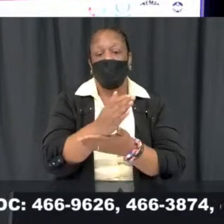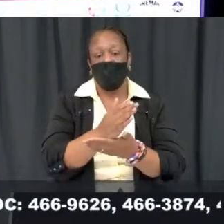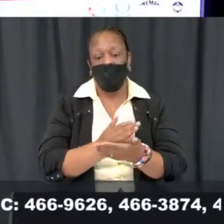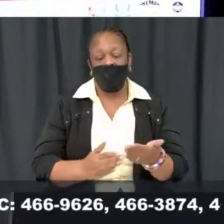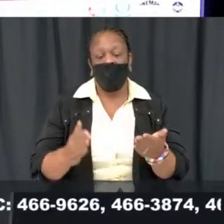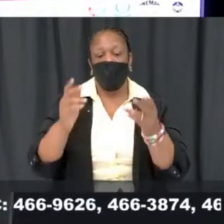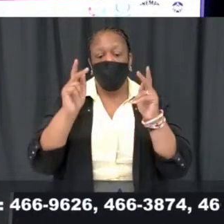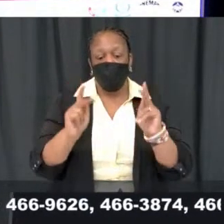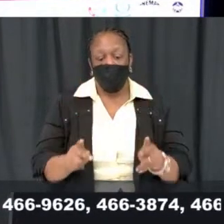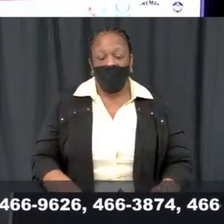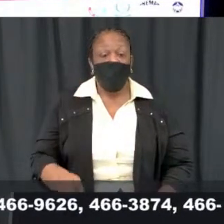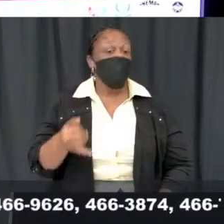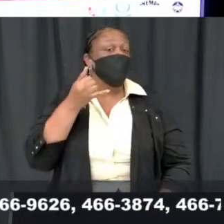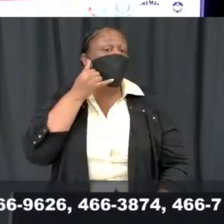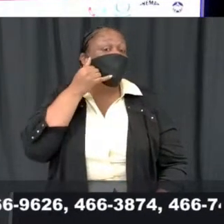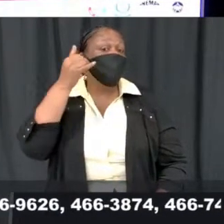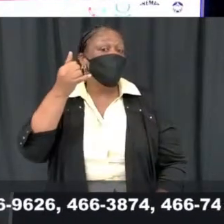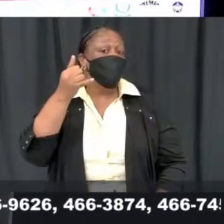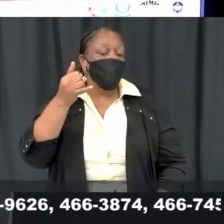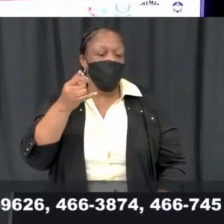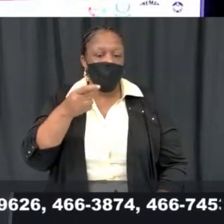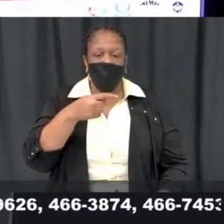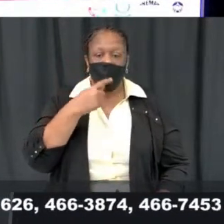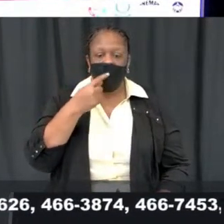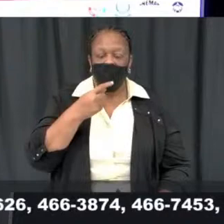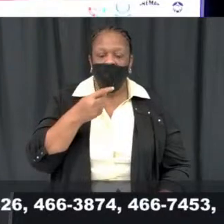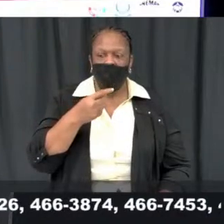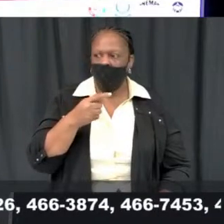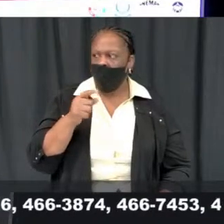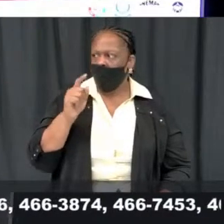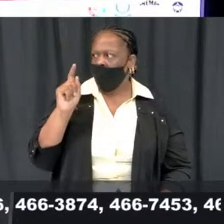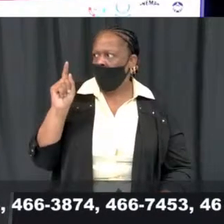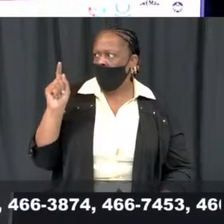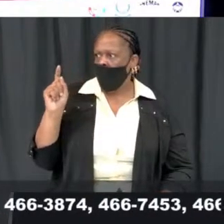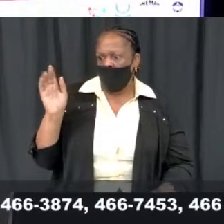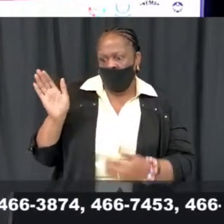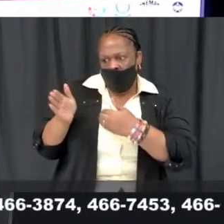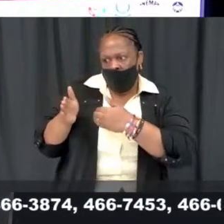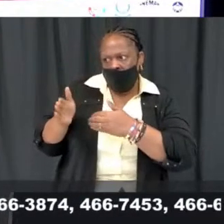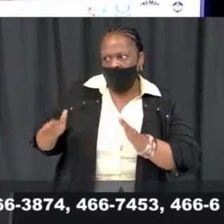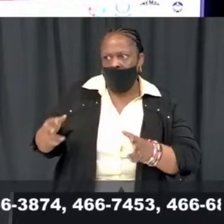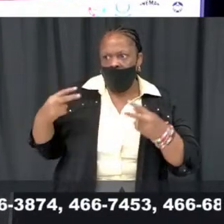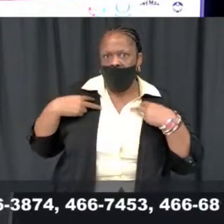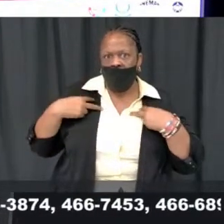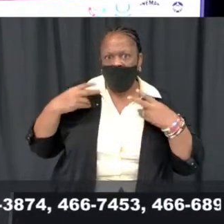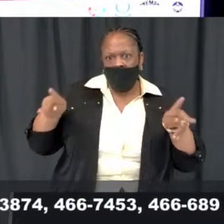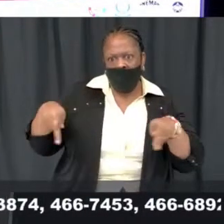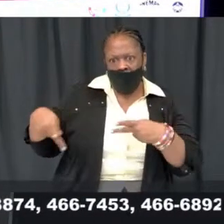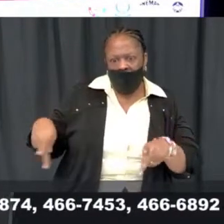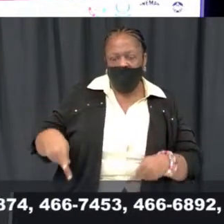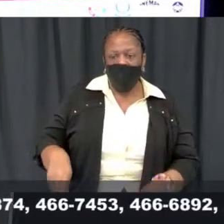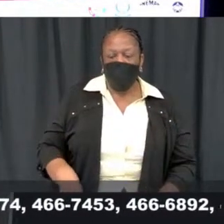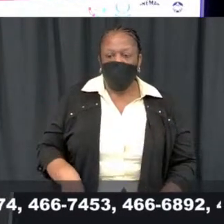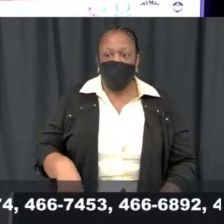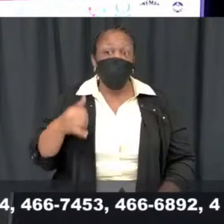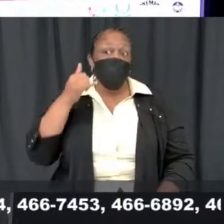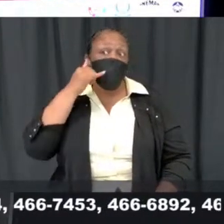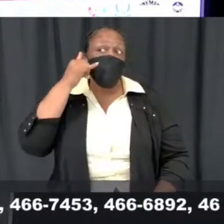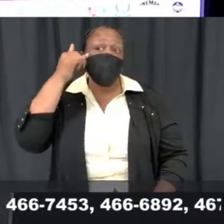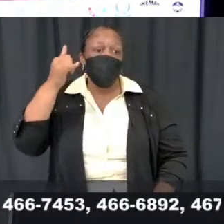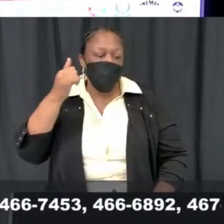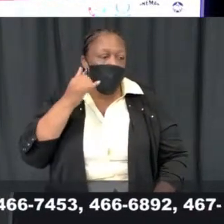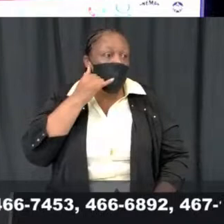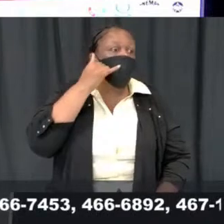who are having these private parties. And the police will continue to do their work. Those are